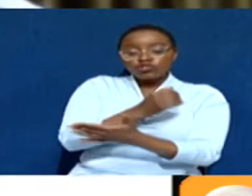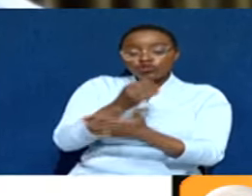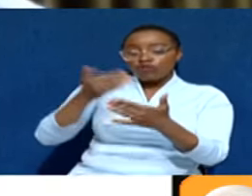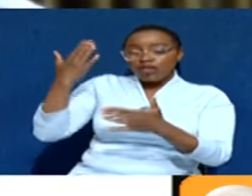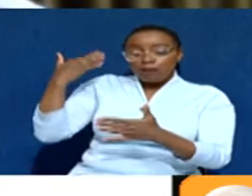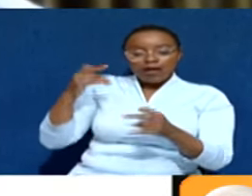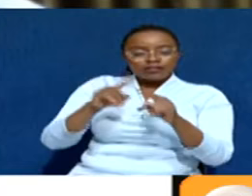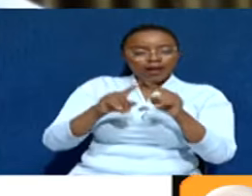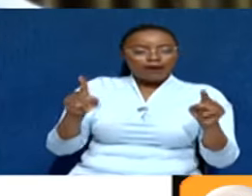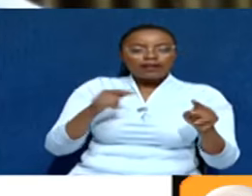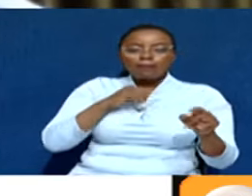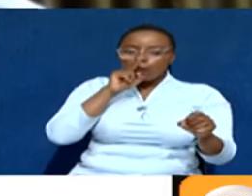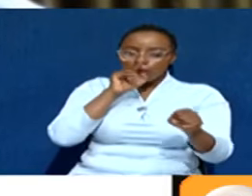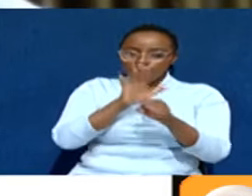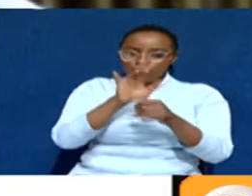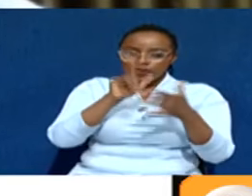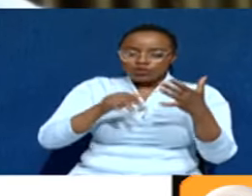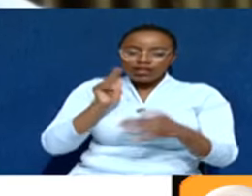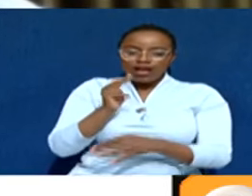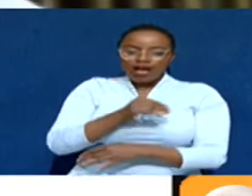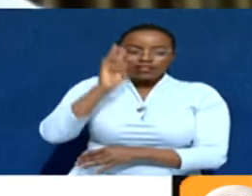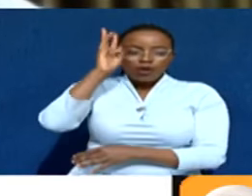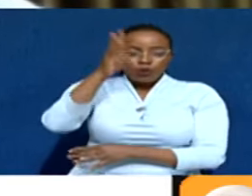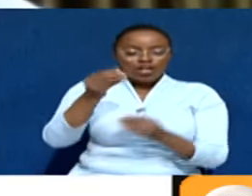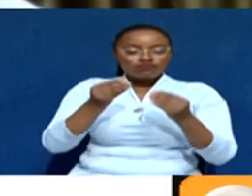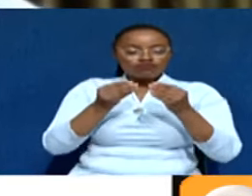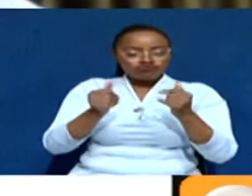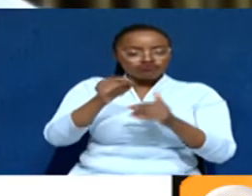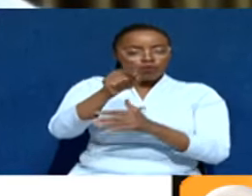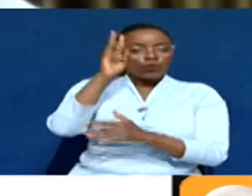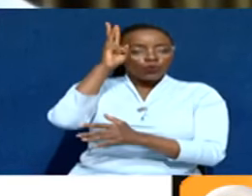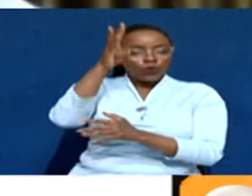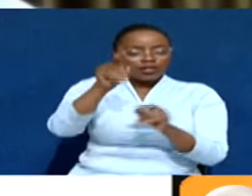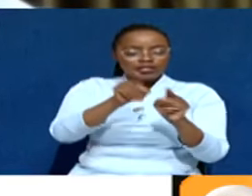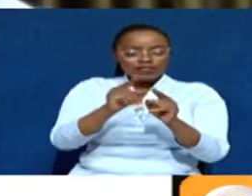past. But I assure you that we are going to fix it. We are